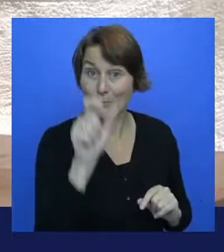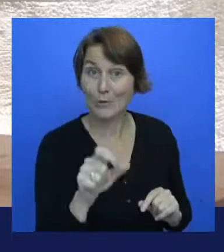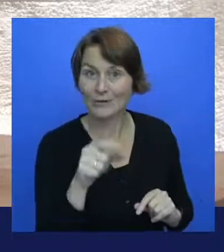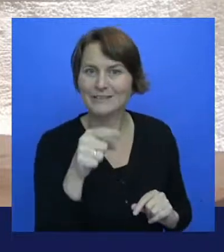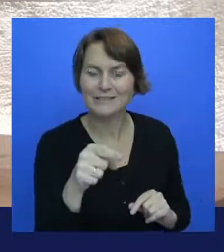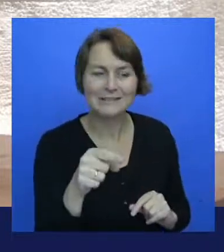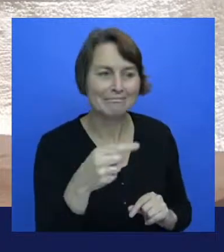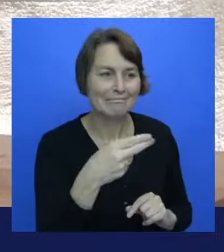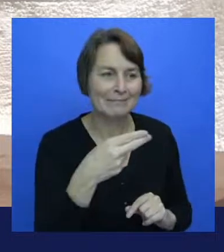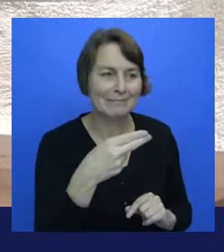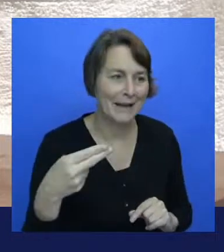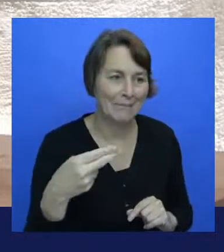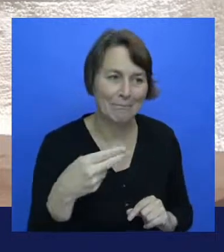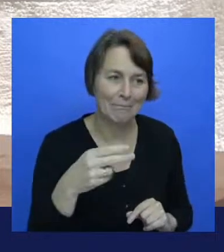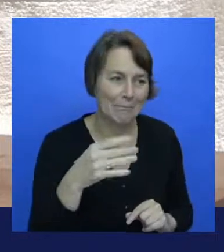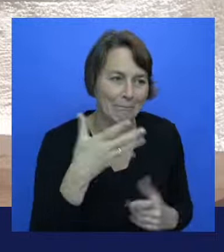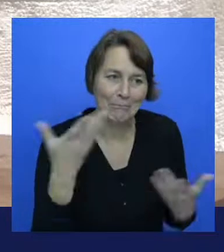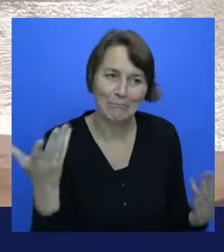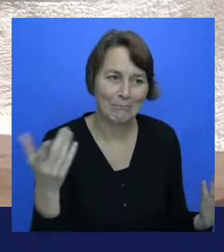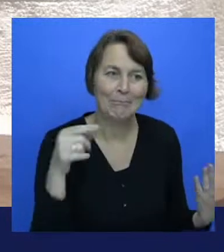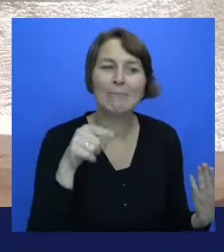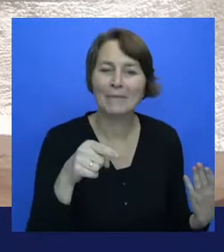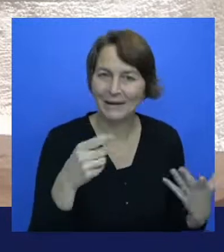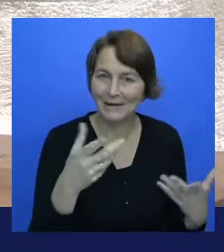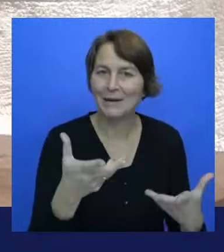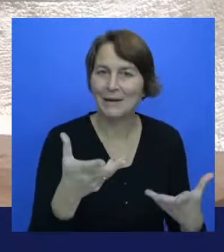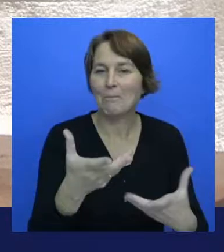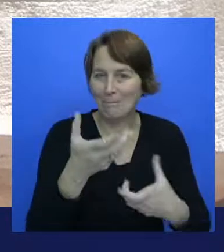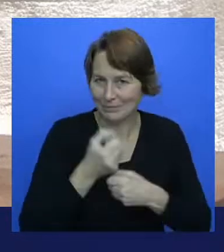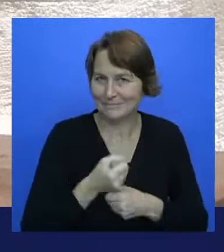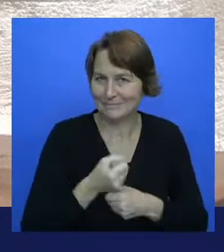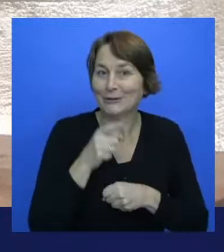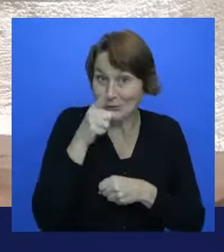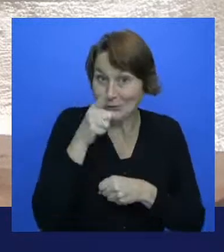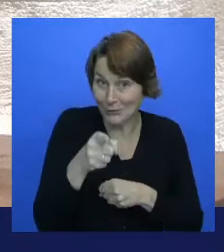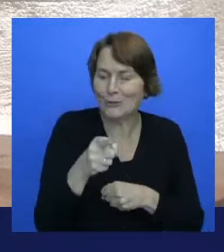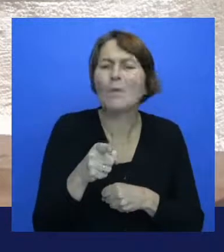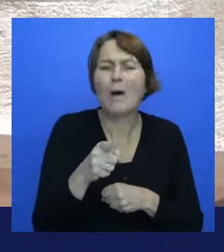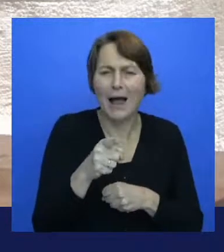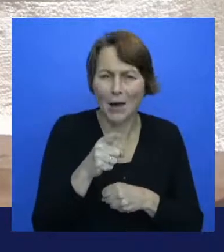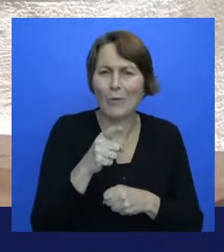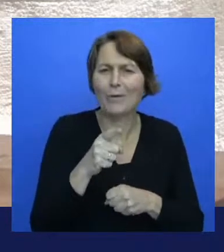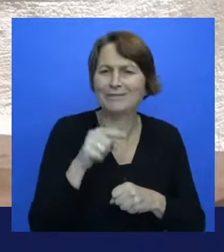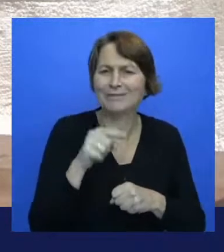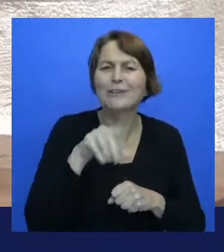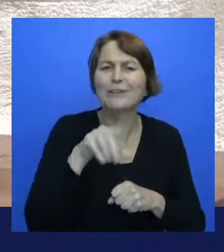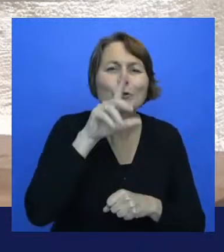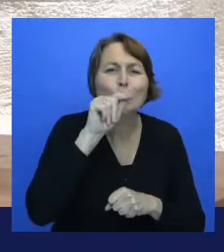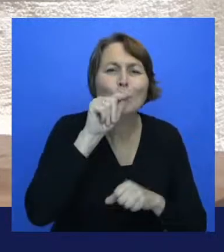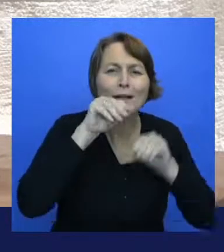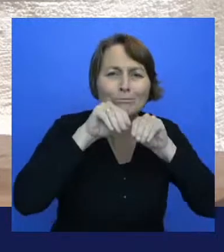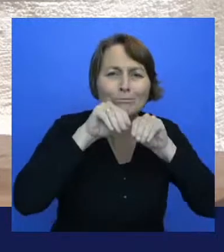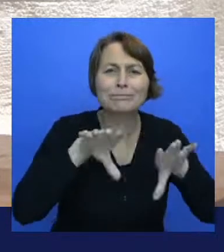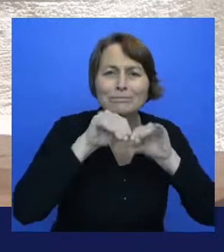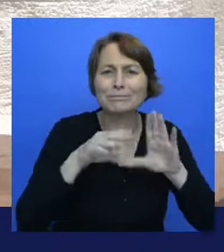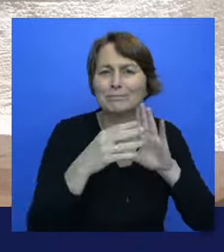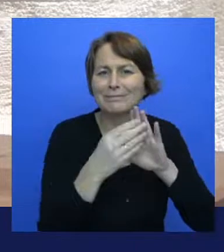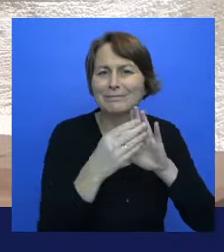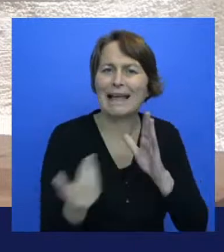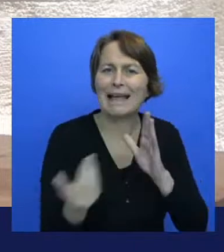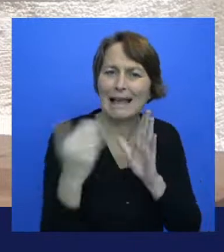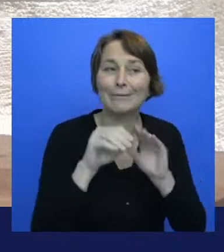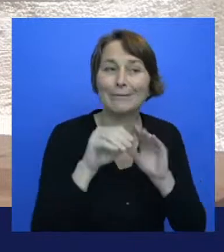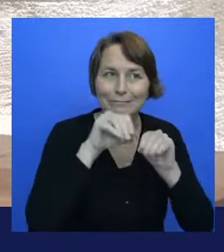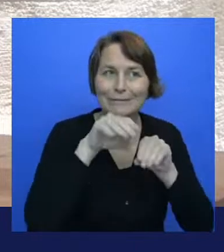no doubt about that. We will make sure that we retweet that and make sure that it's going on my wall, I think. That it's that